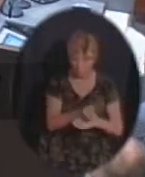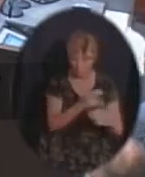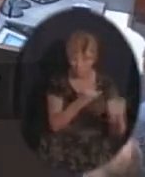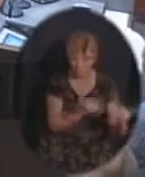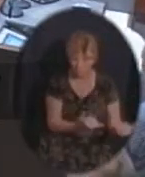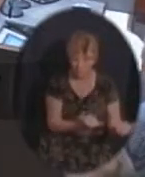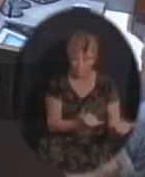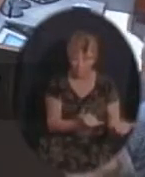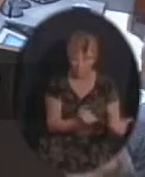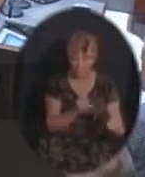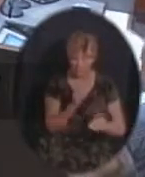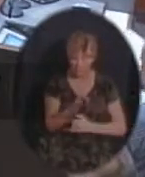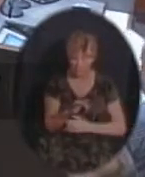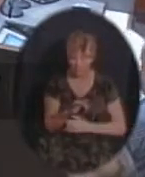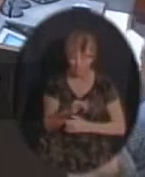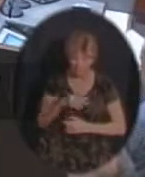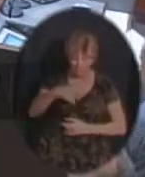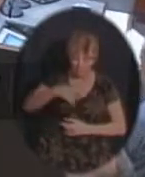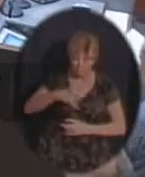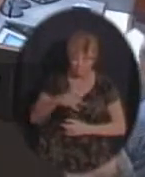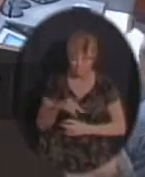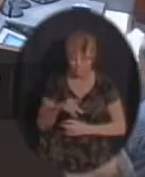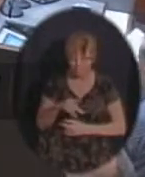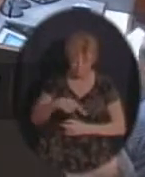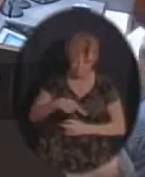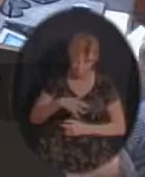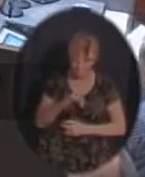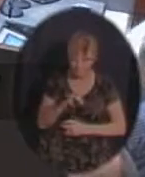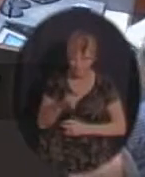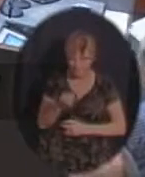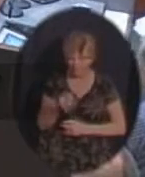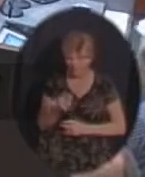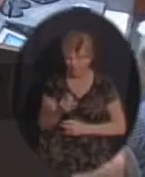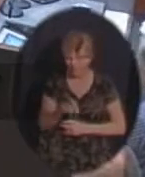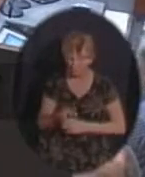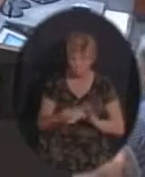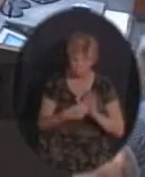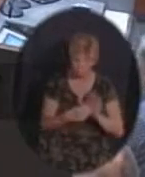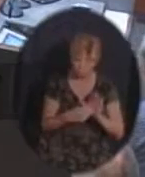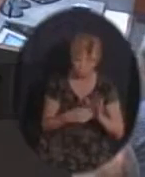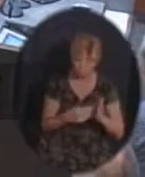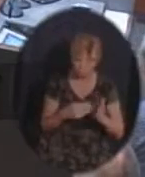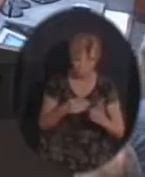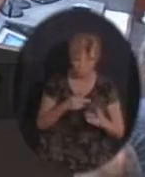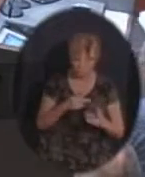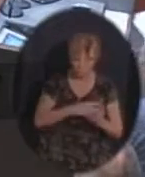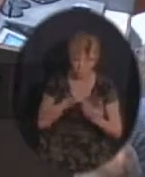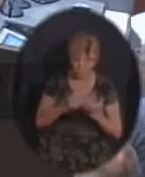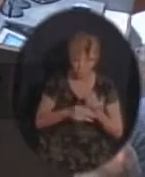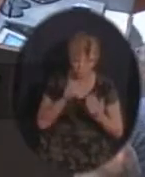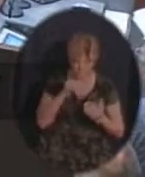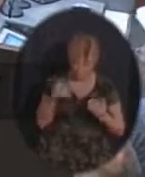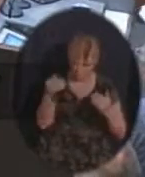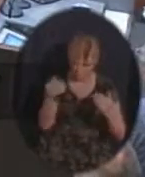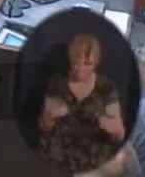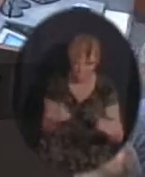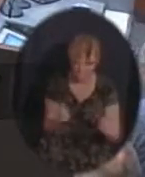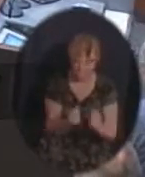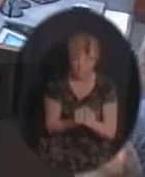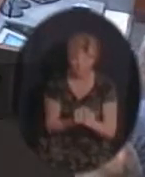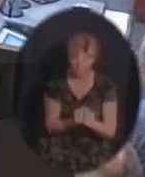not to go forward, then the day would go back to the standard day, and it would be like the other 25